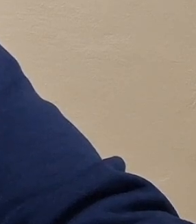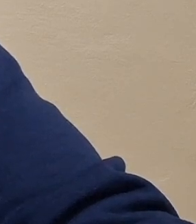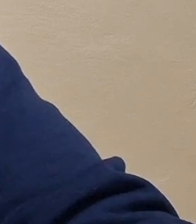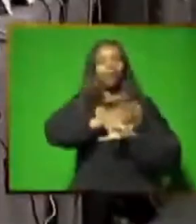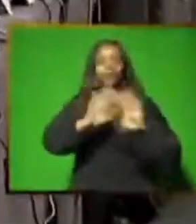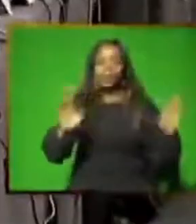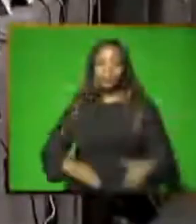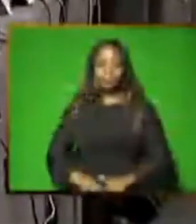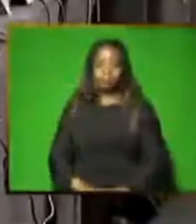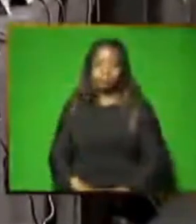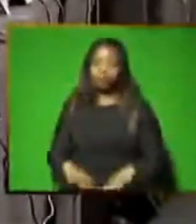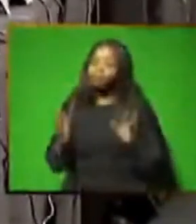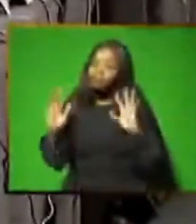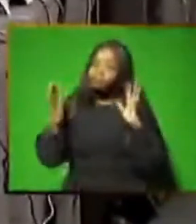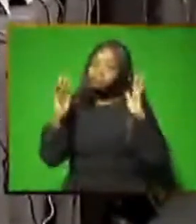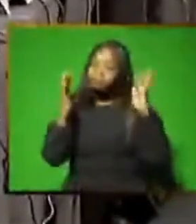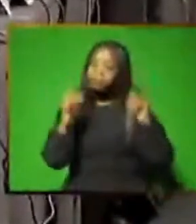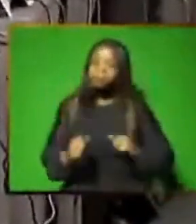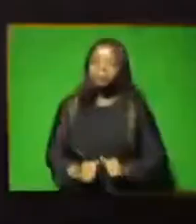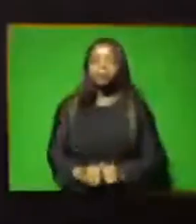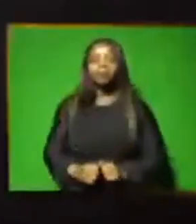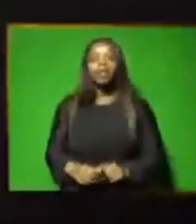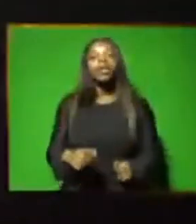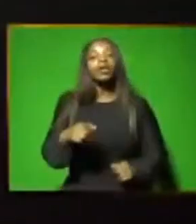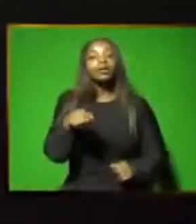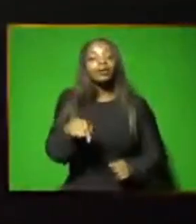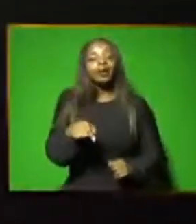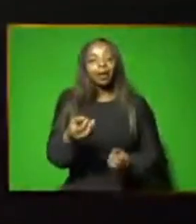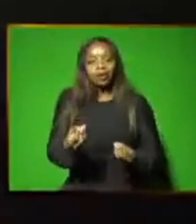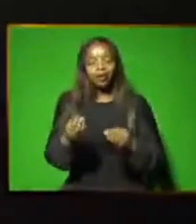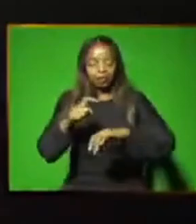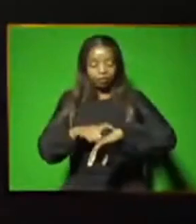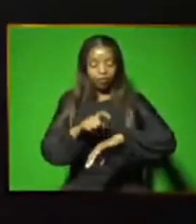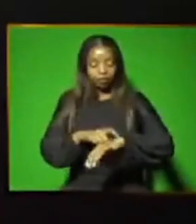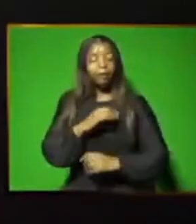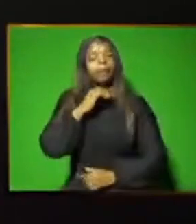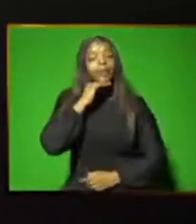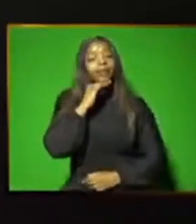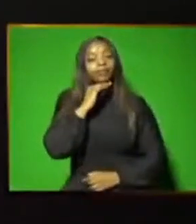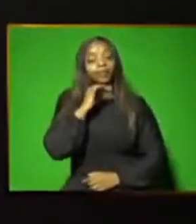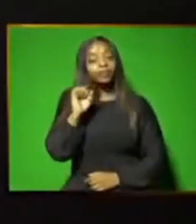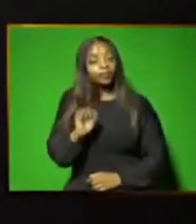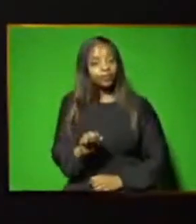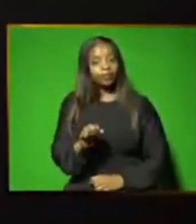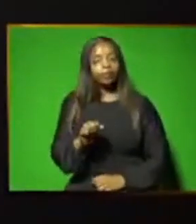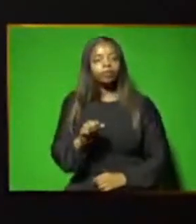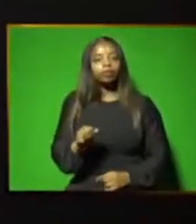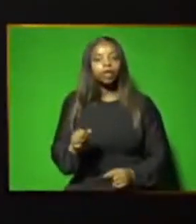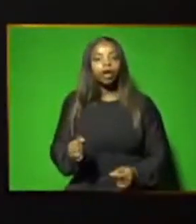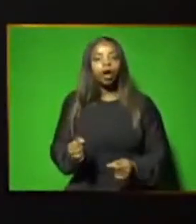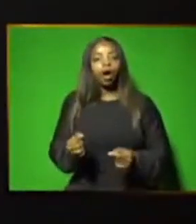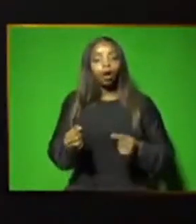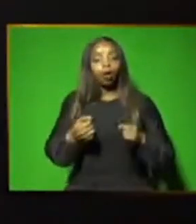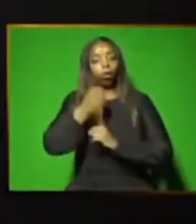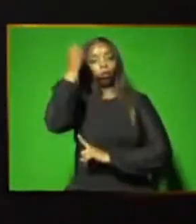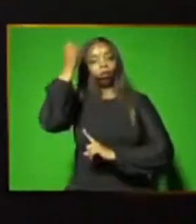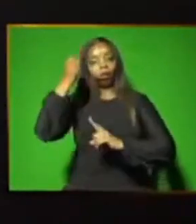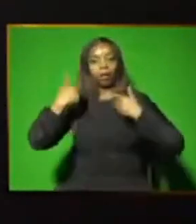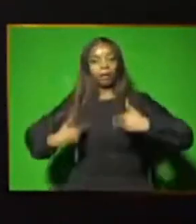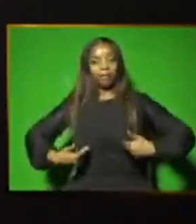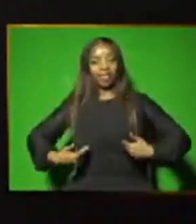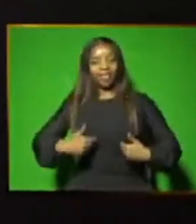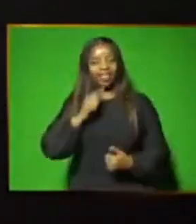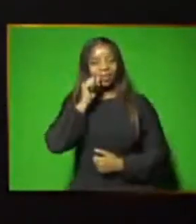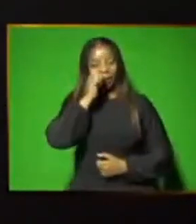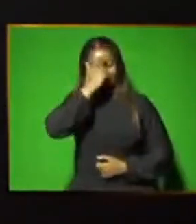several times. You spent a considerable amount of time playing me, the man. What